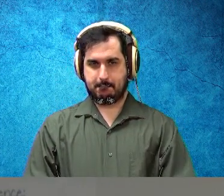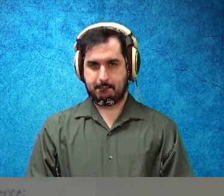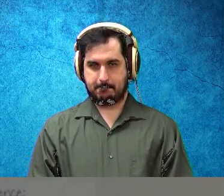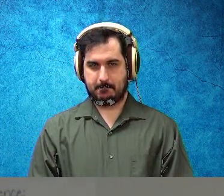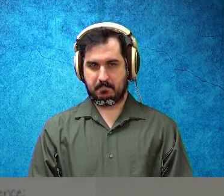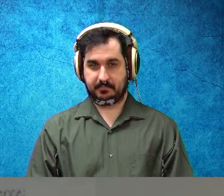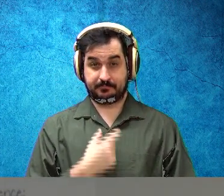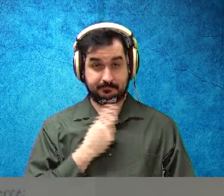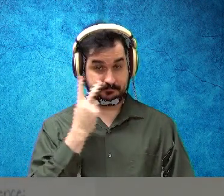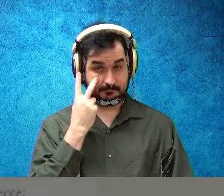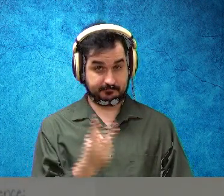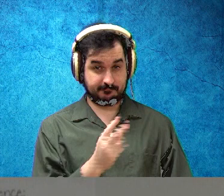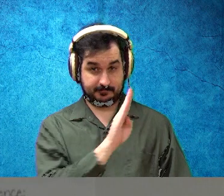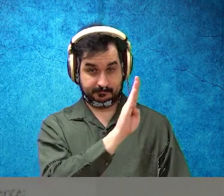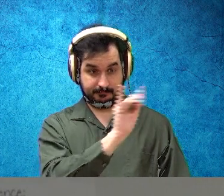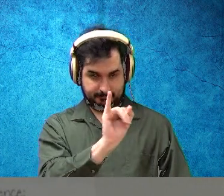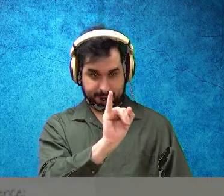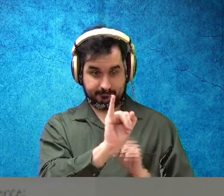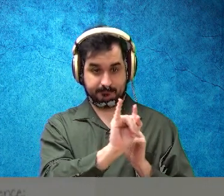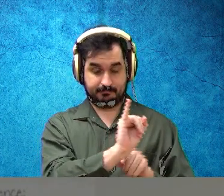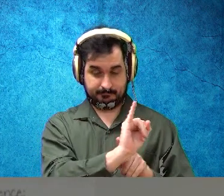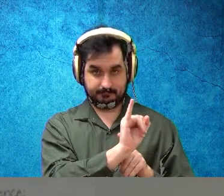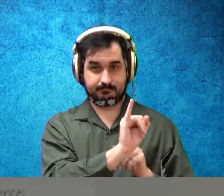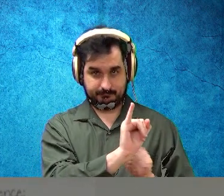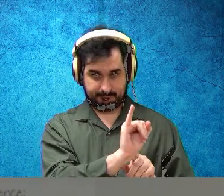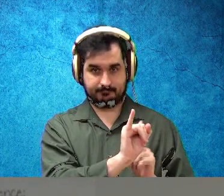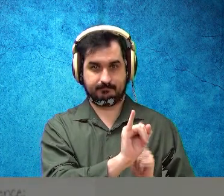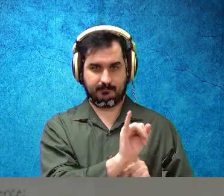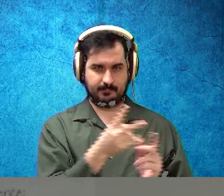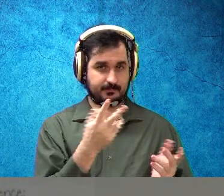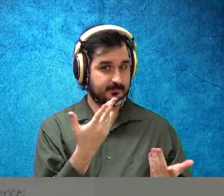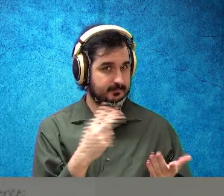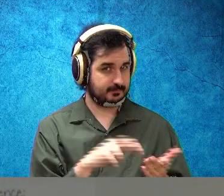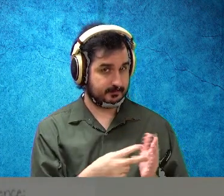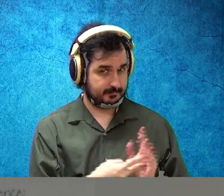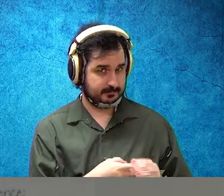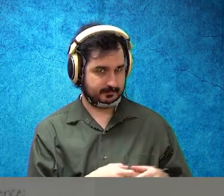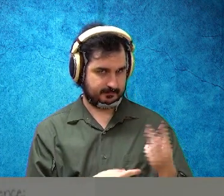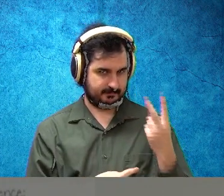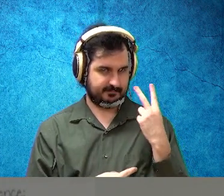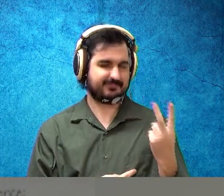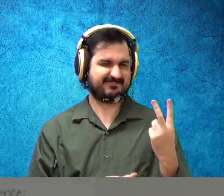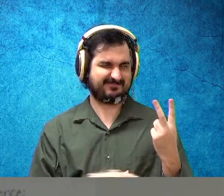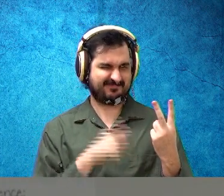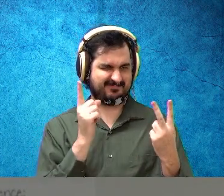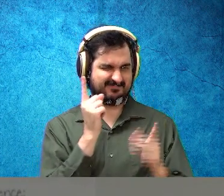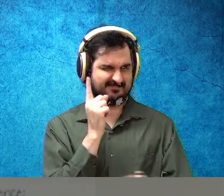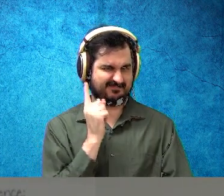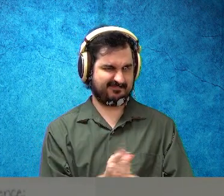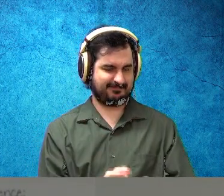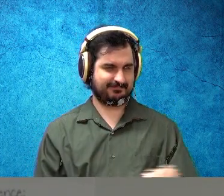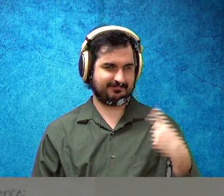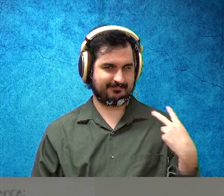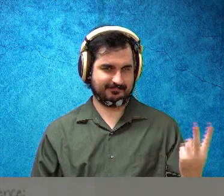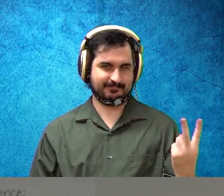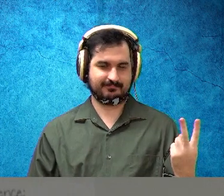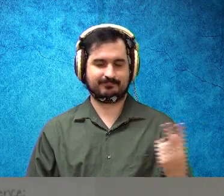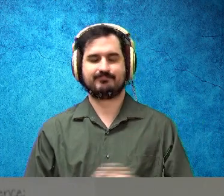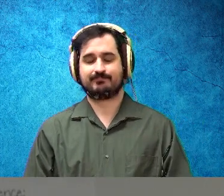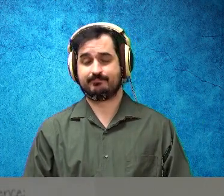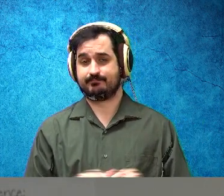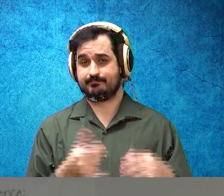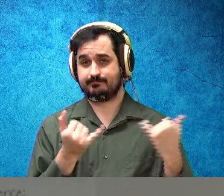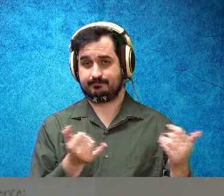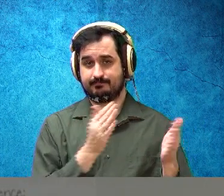Okay, I see bi, which what did we say that meant? Yeah, means two. And then I see